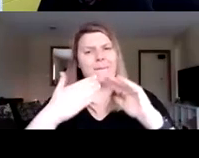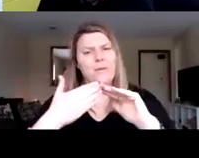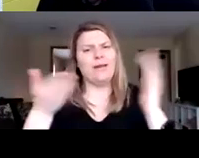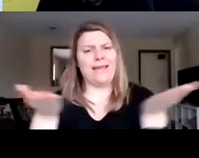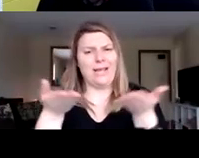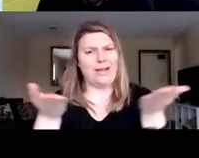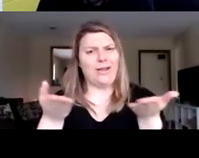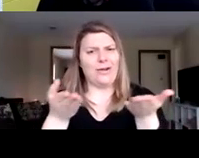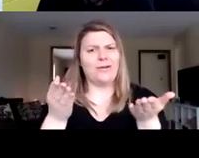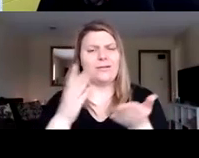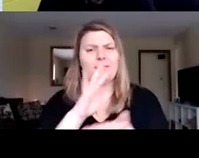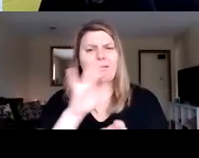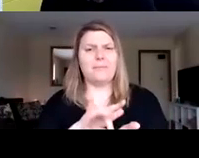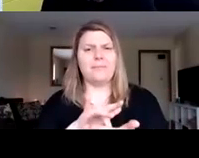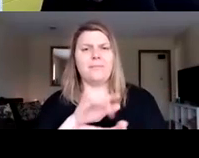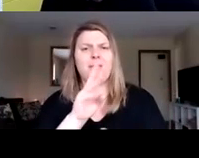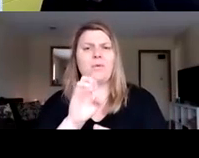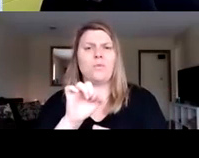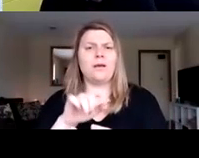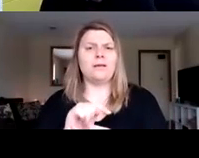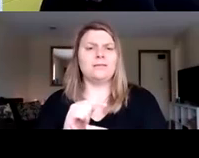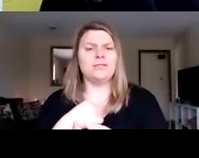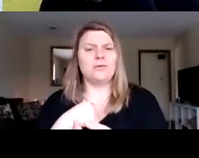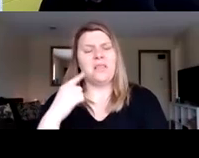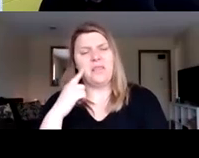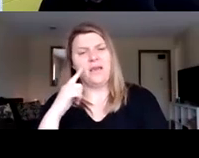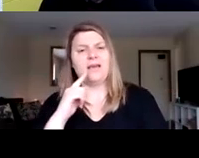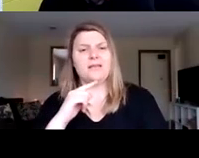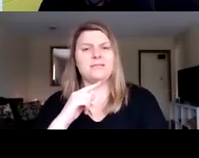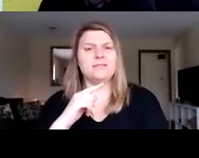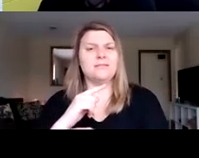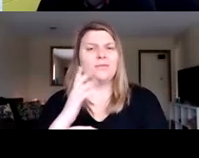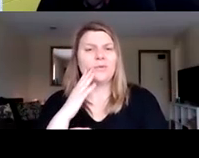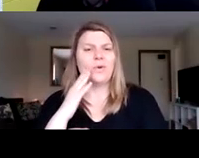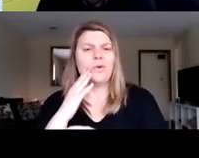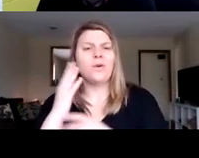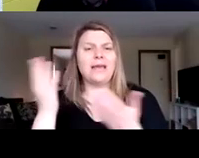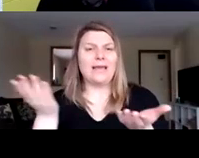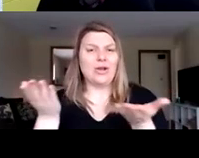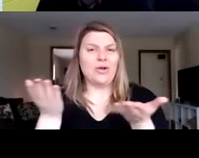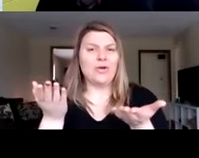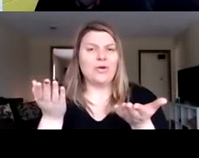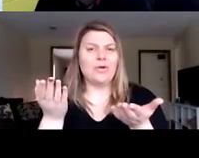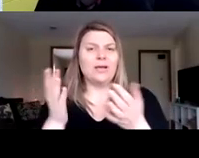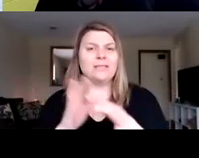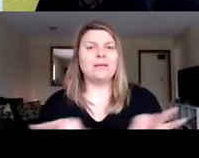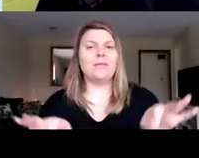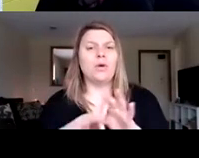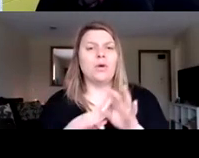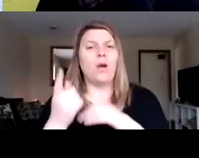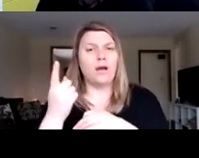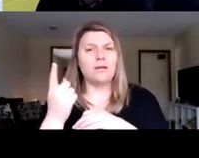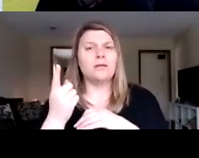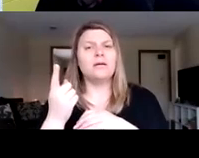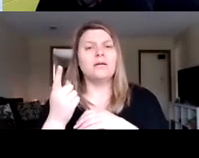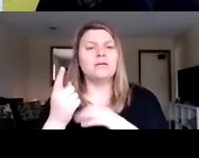we live within. And so I think the left schematic here is an important one that, again, speaks